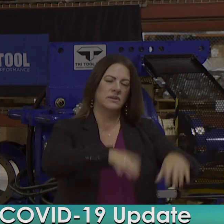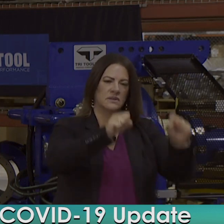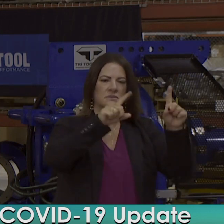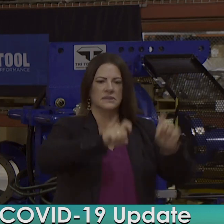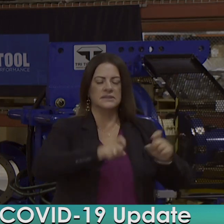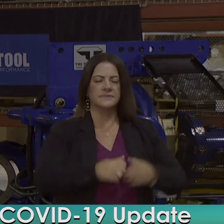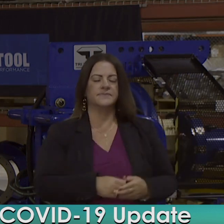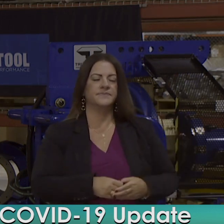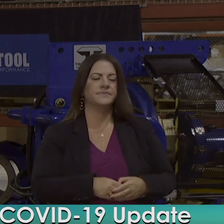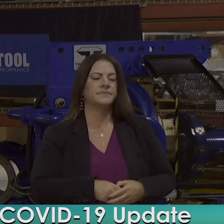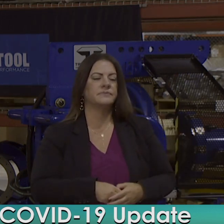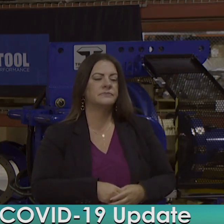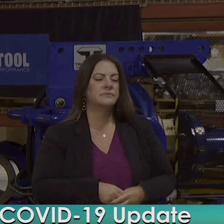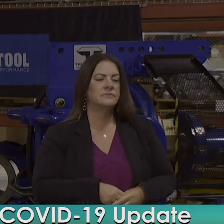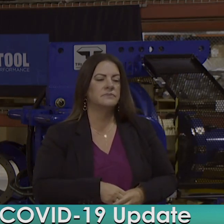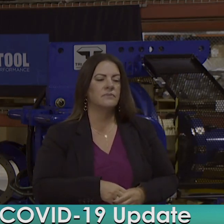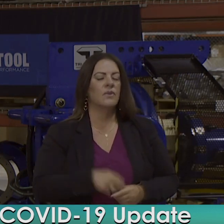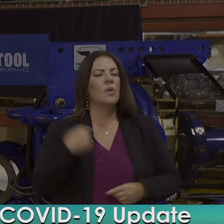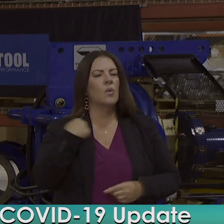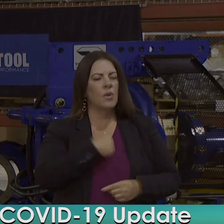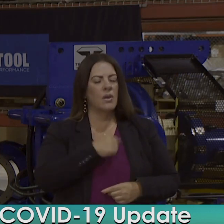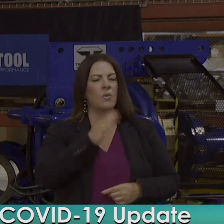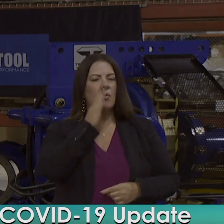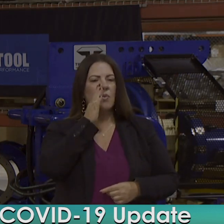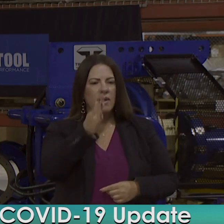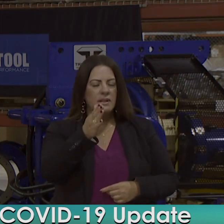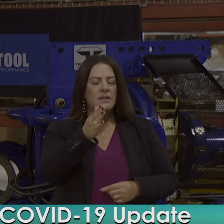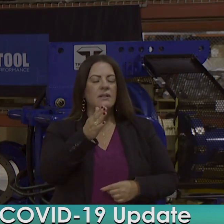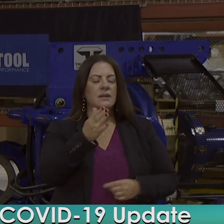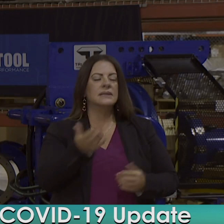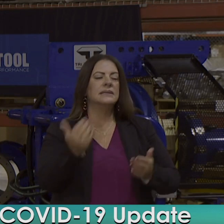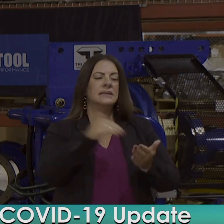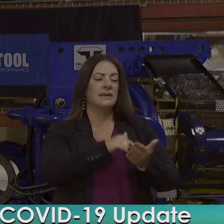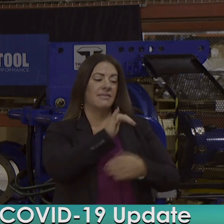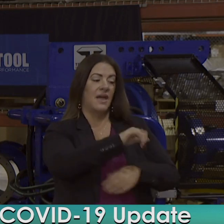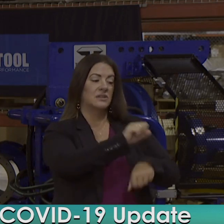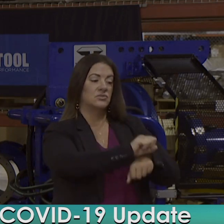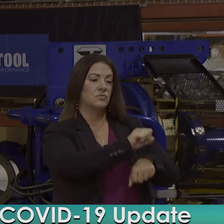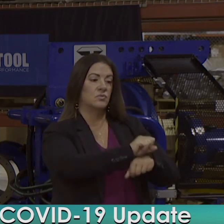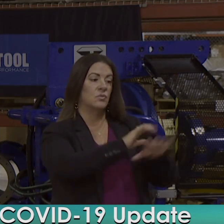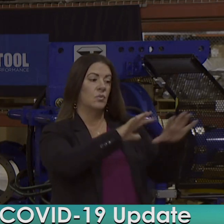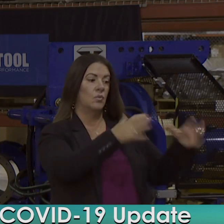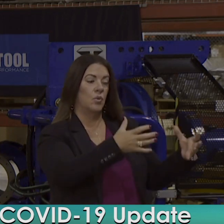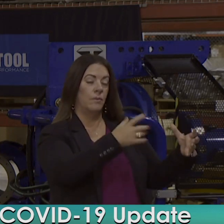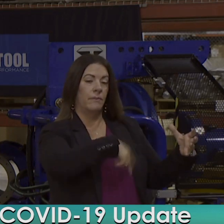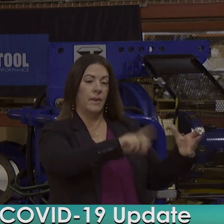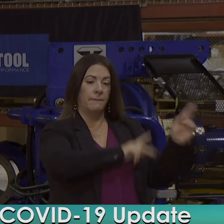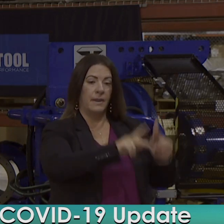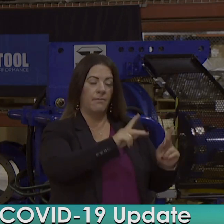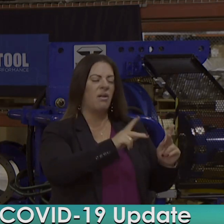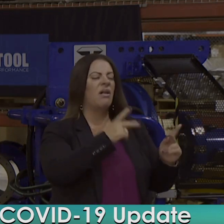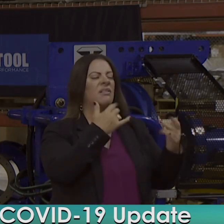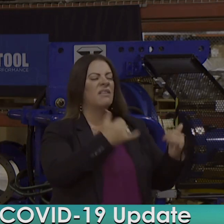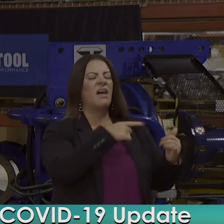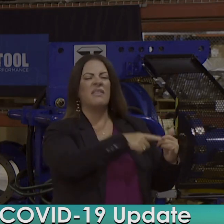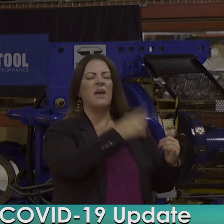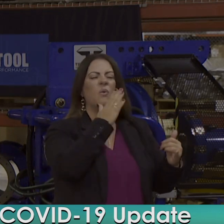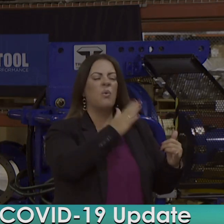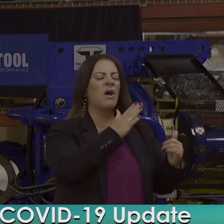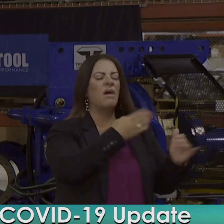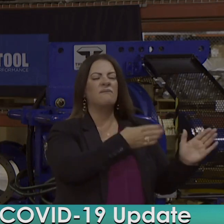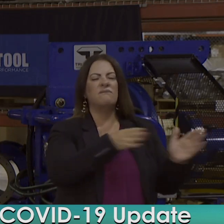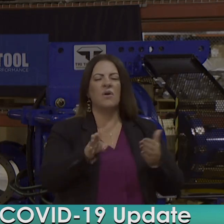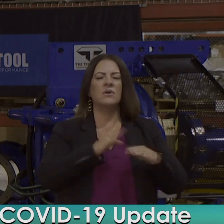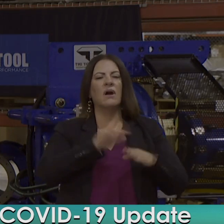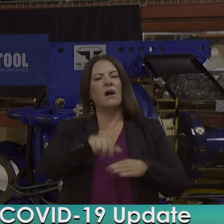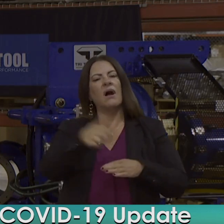that responsibility. We'll be reconstituting that task force now with a different frame of